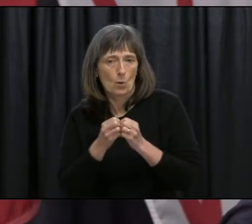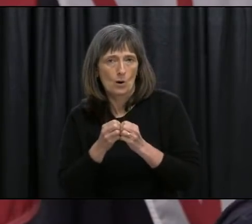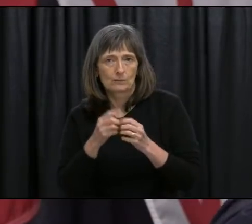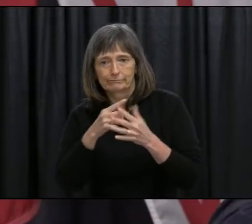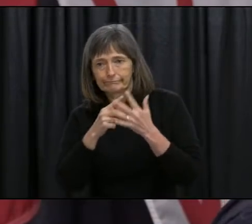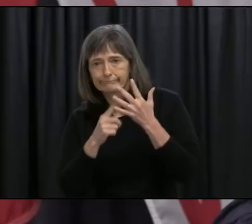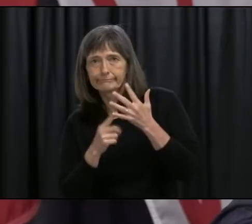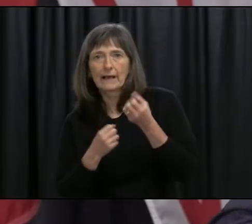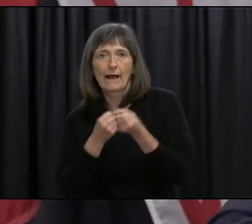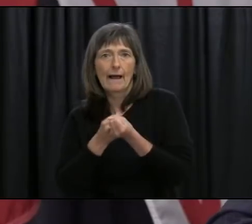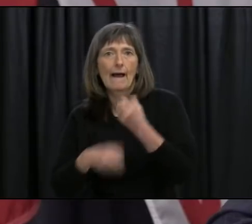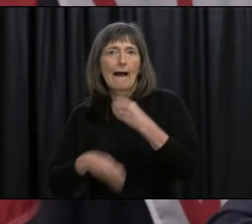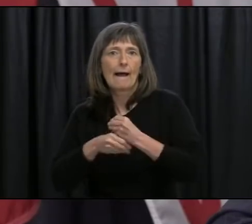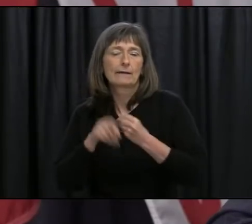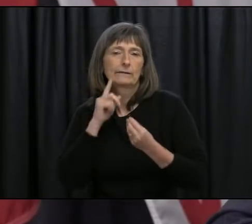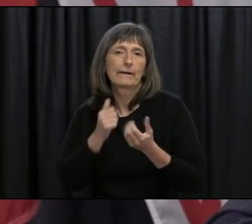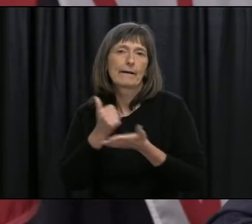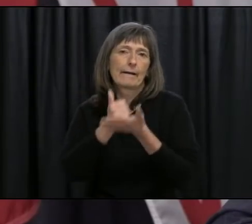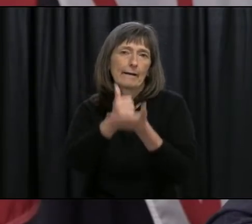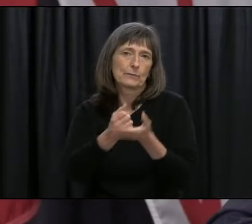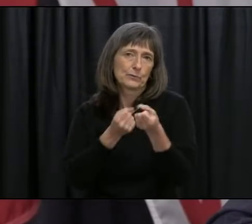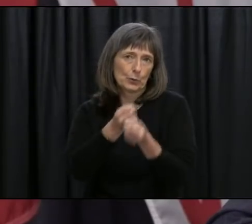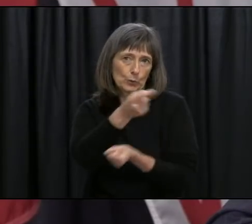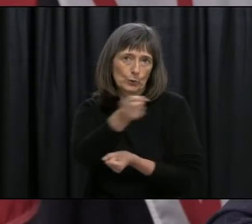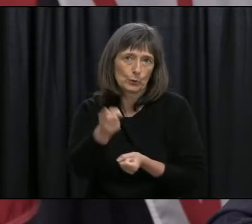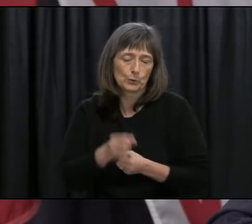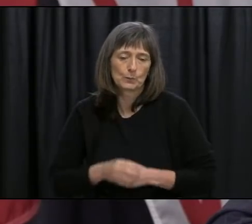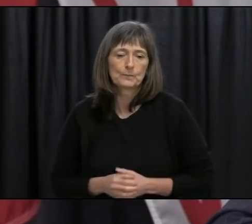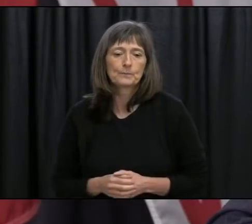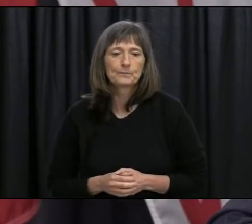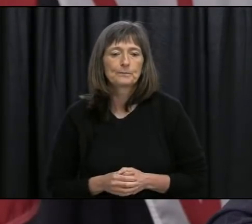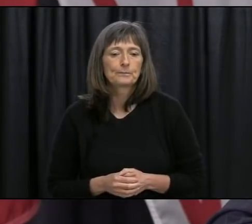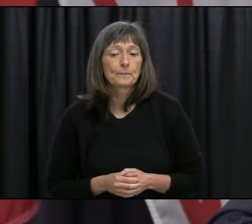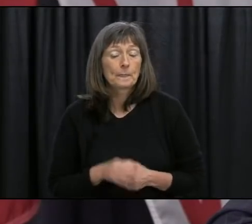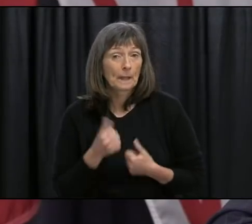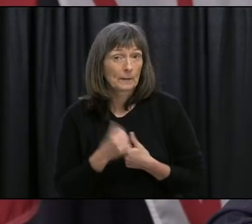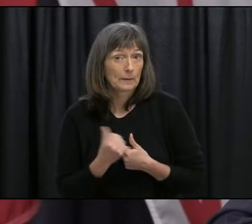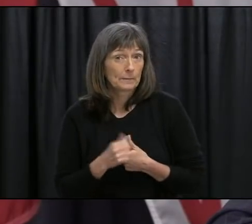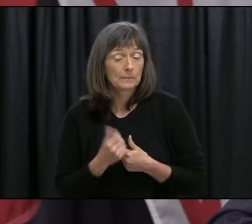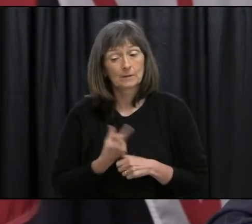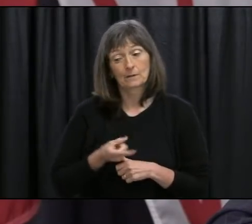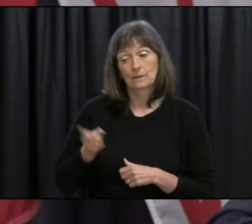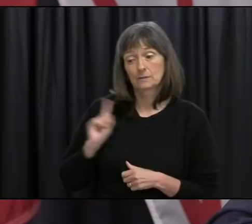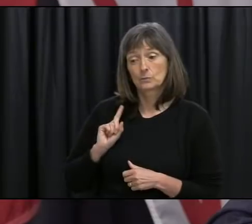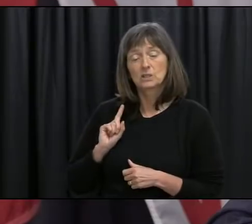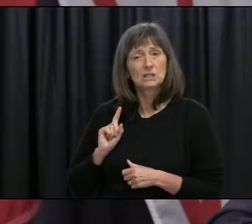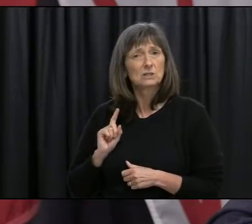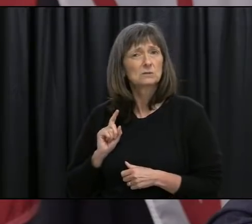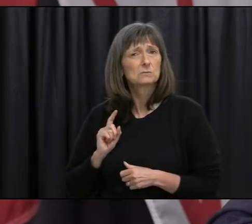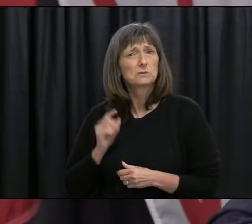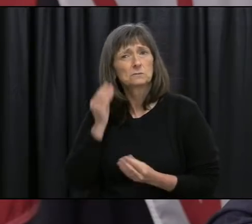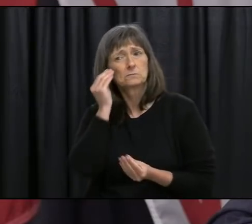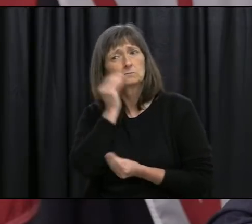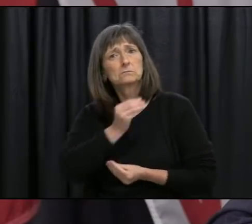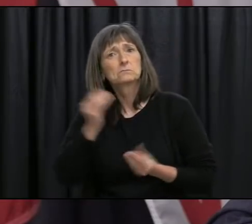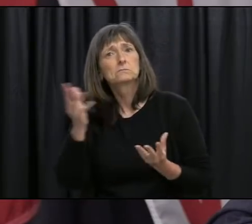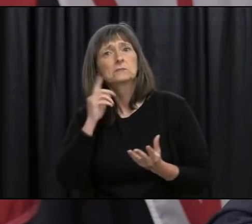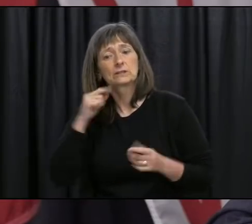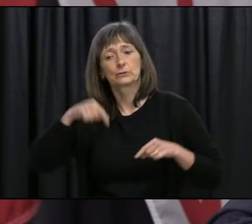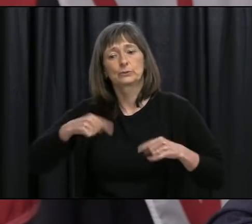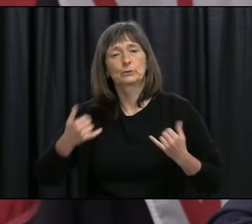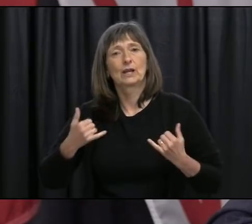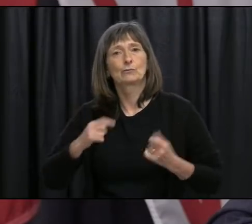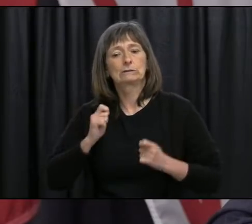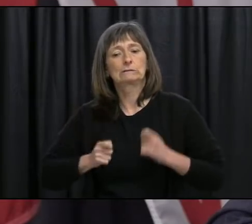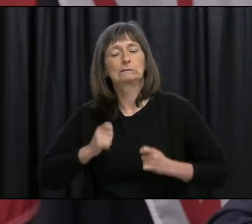pandemic. Now, as a friendly reminder for everyone tuning in right now, last week we made mention of some changes that would be occurring today